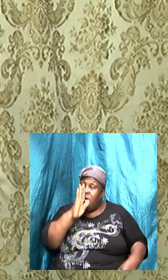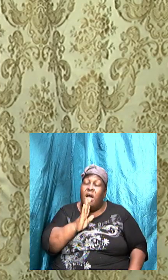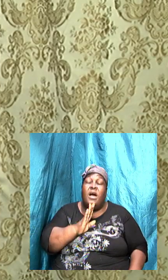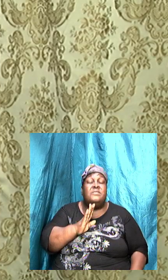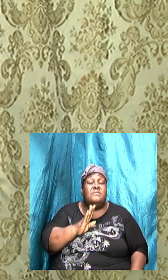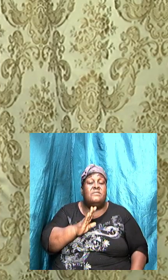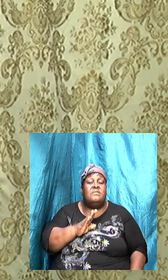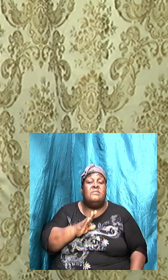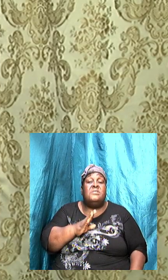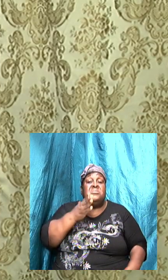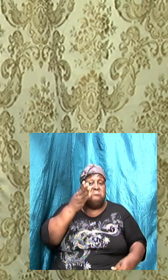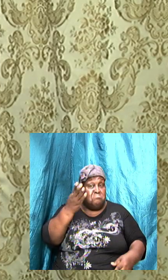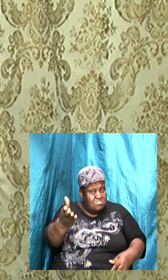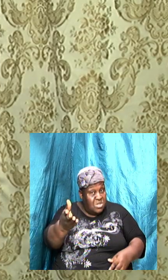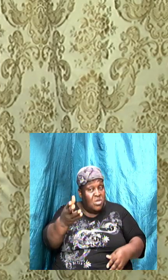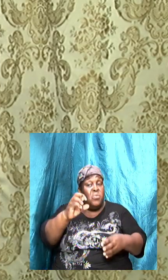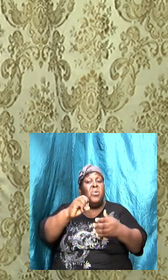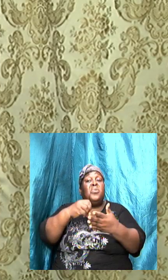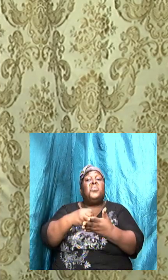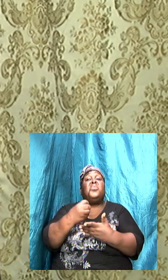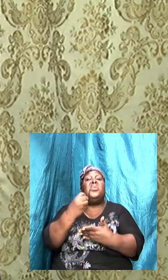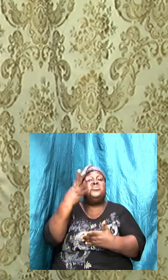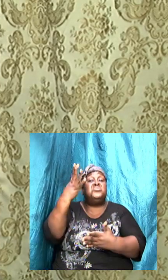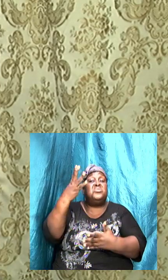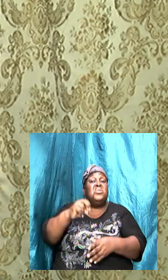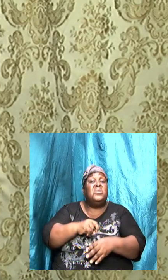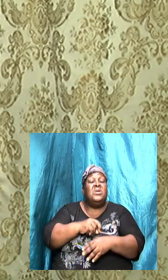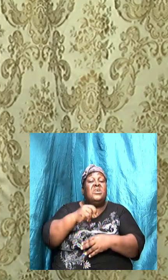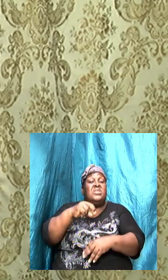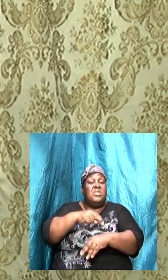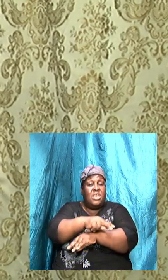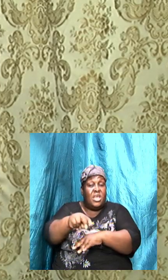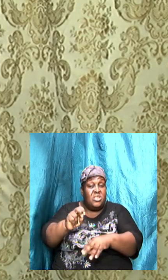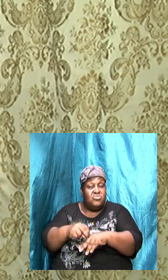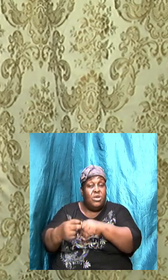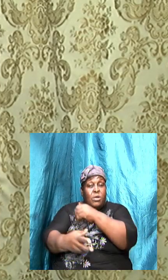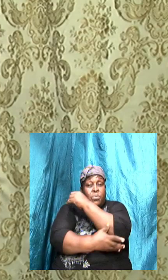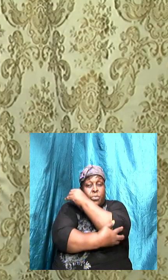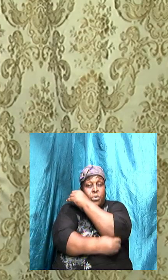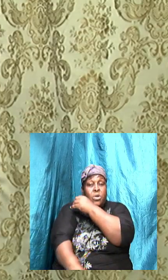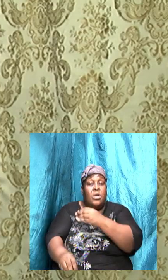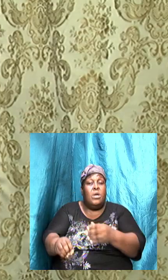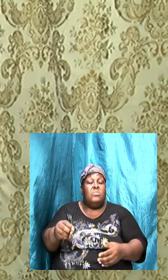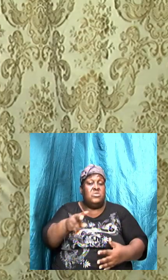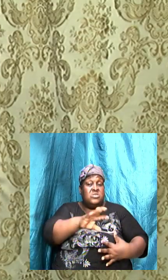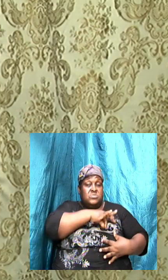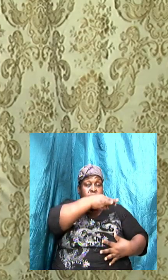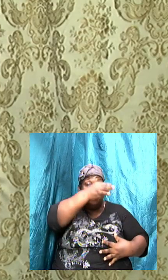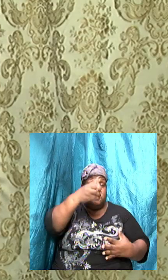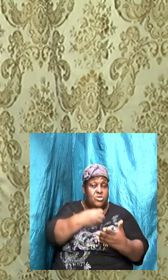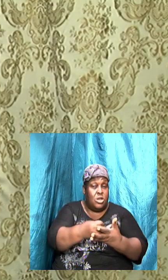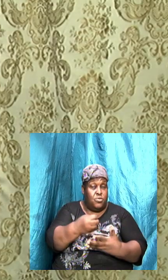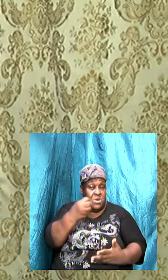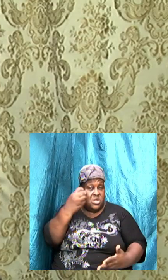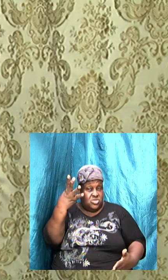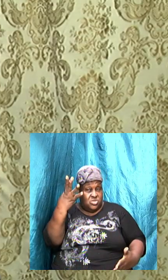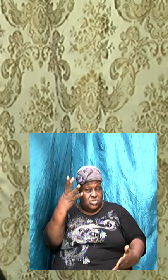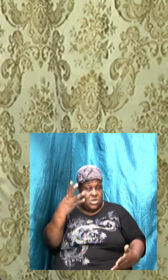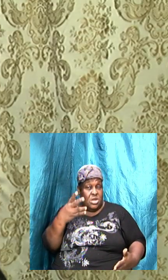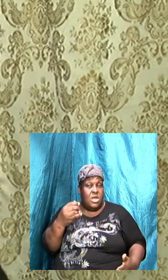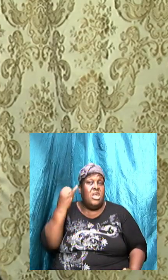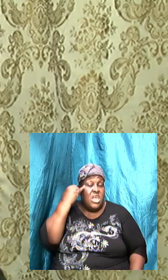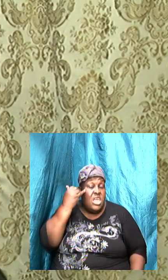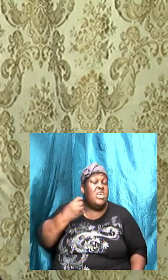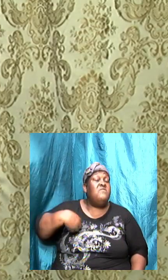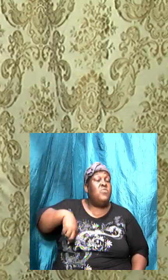Jesus Christ, they were rich. So they were physically poor, but they were spiritually rich. And brothers and sisters, if